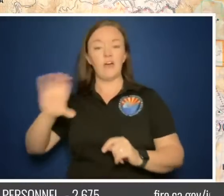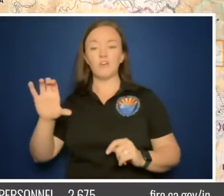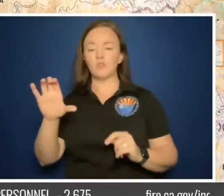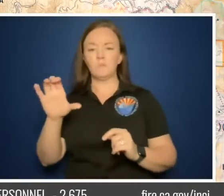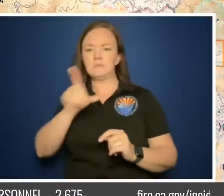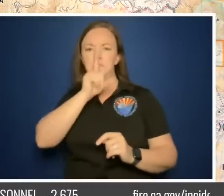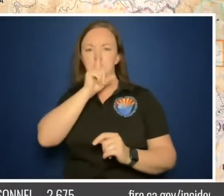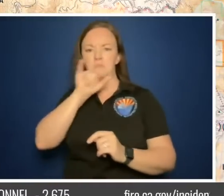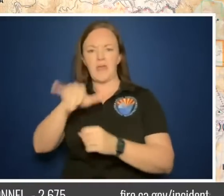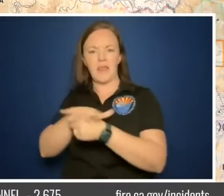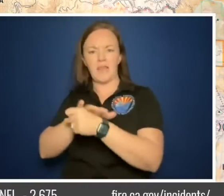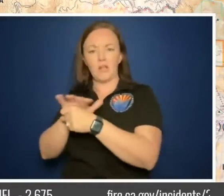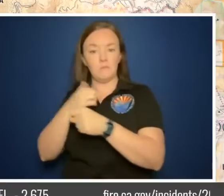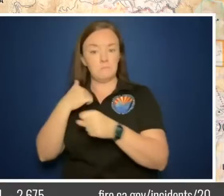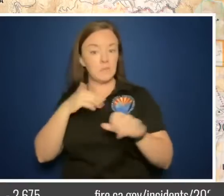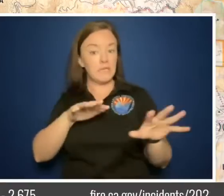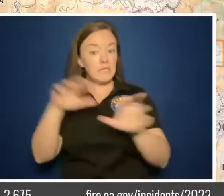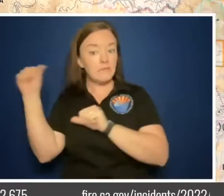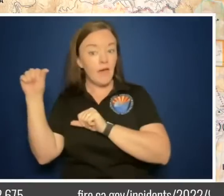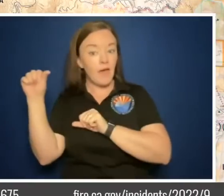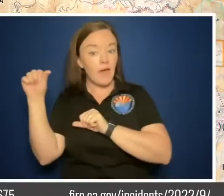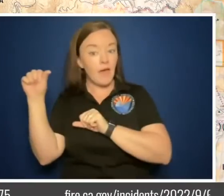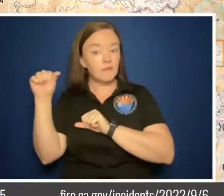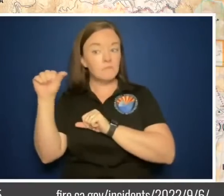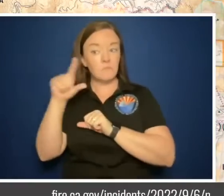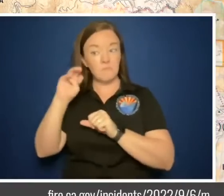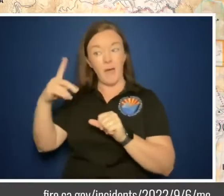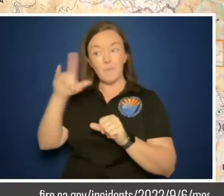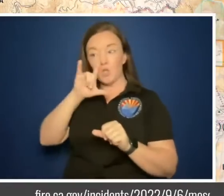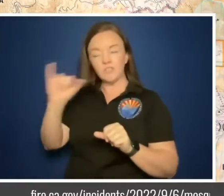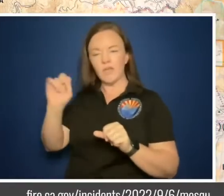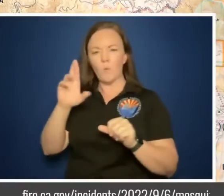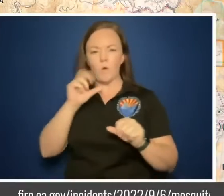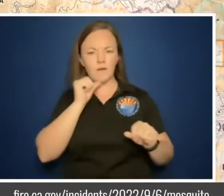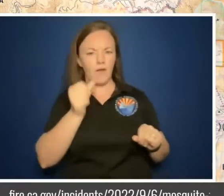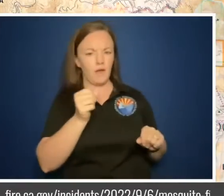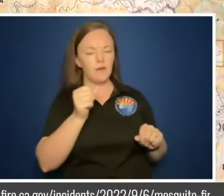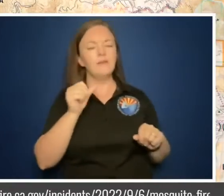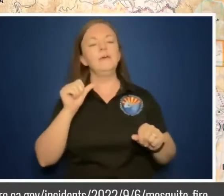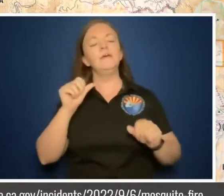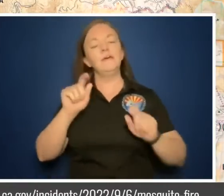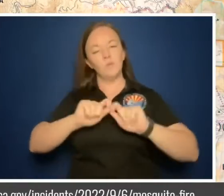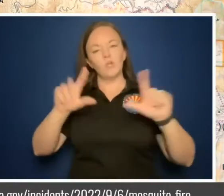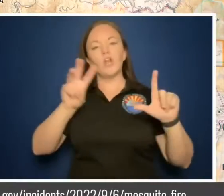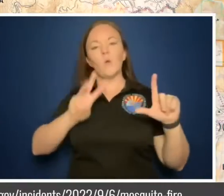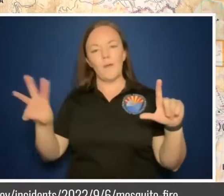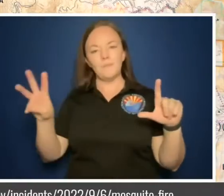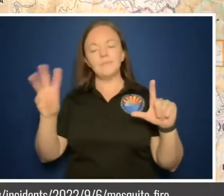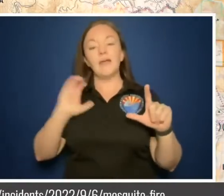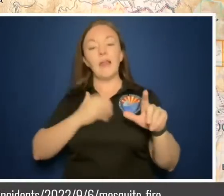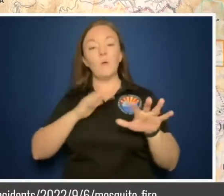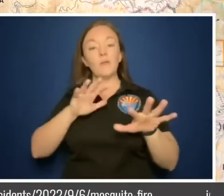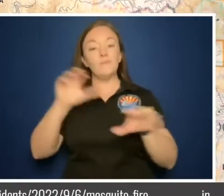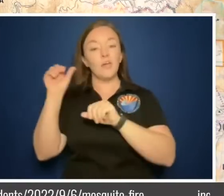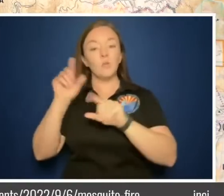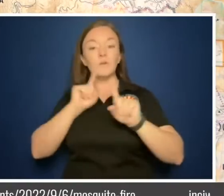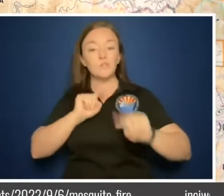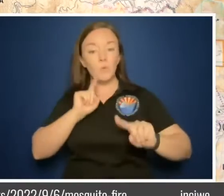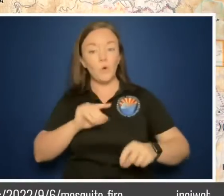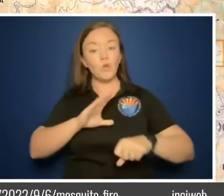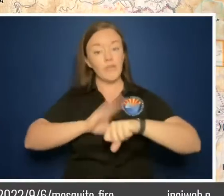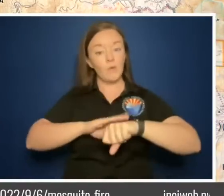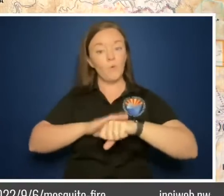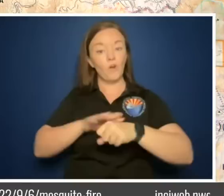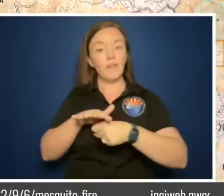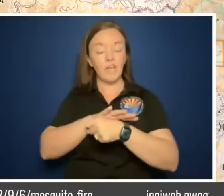area as the map shows or not? So if you go to our website and look at our evacuation orders and warning areas, those are